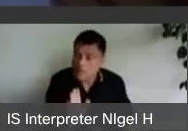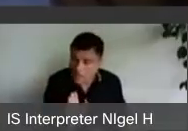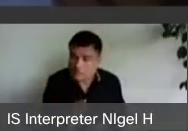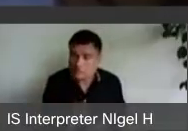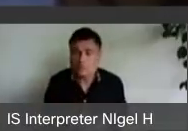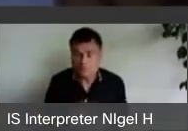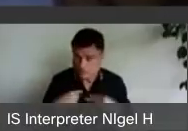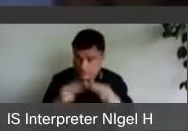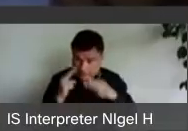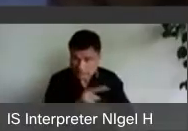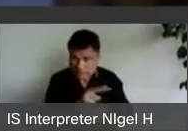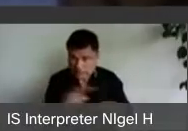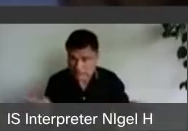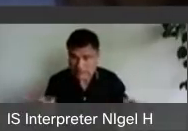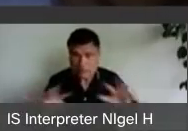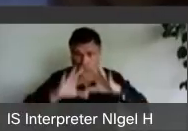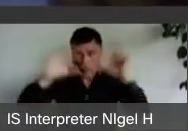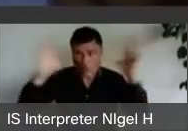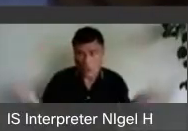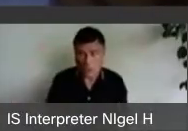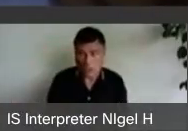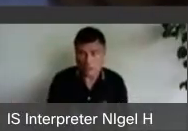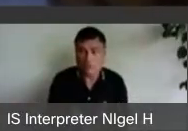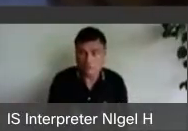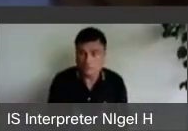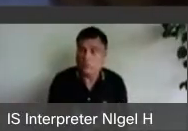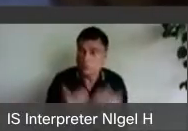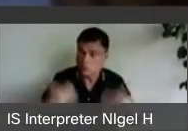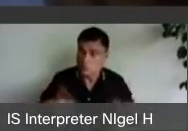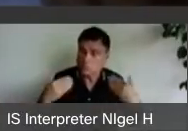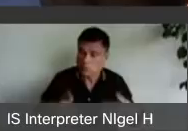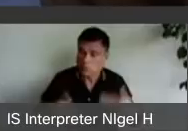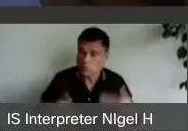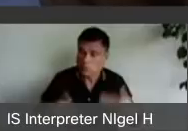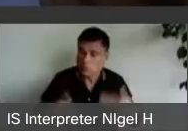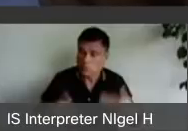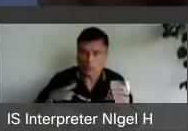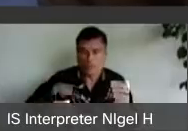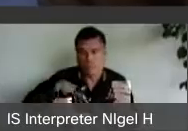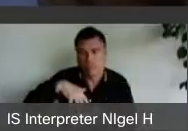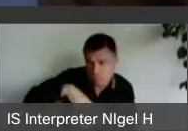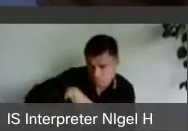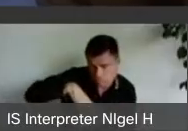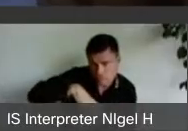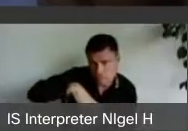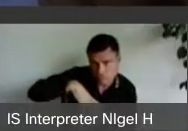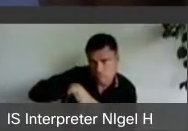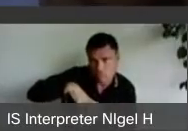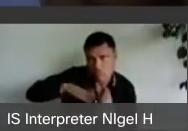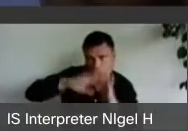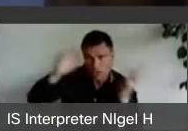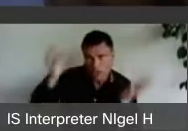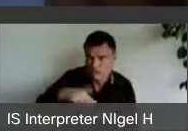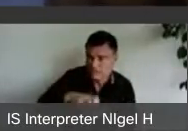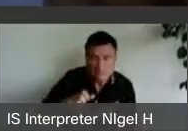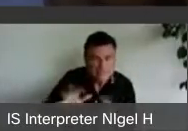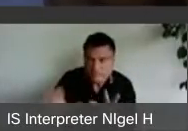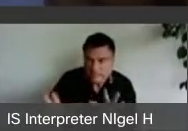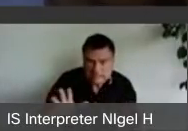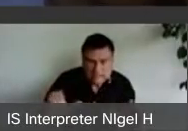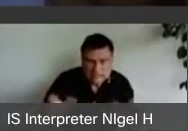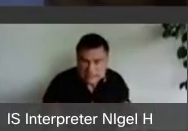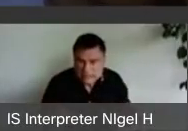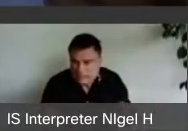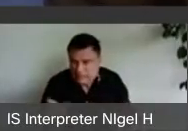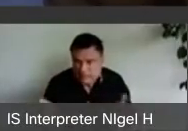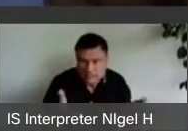to climate change, in relation to inequality, and how much we need to build back better and differently. And that is where my hope is